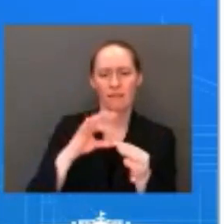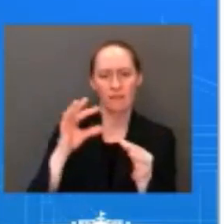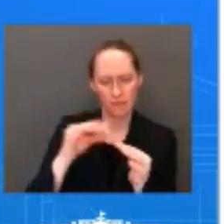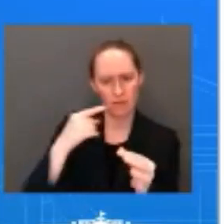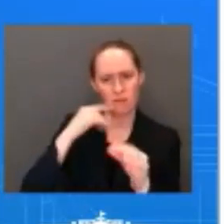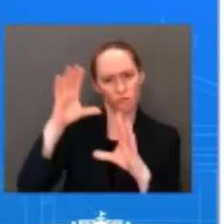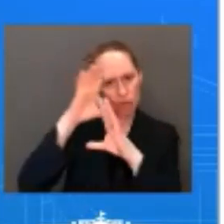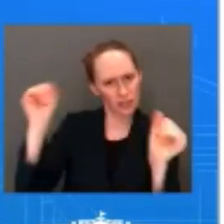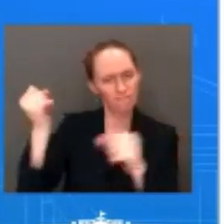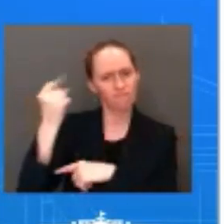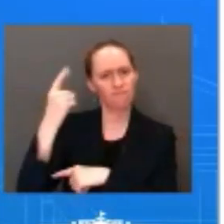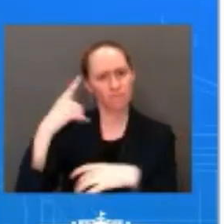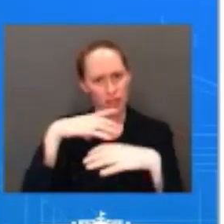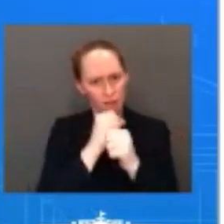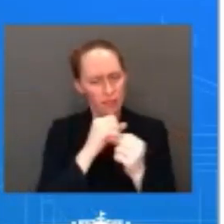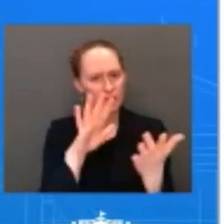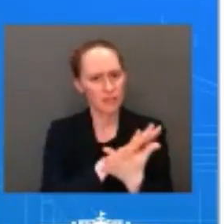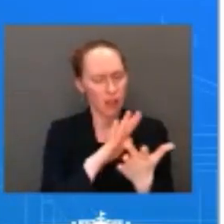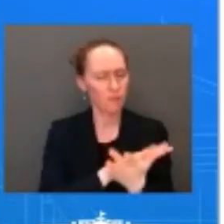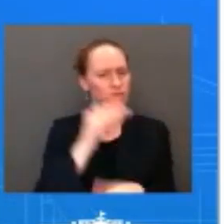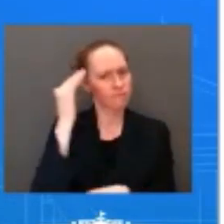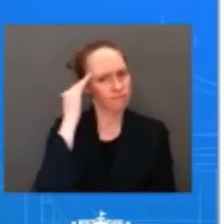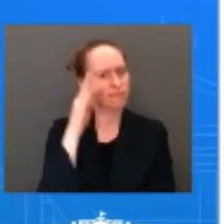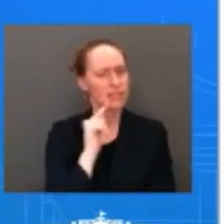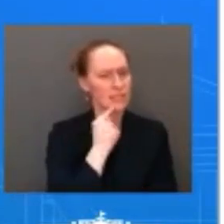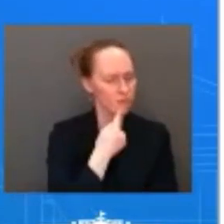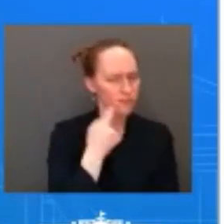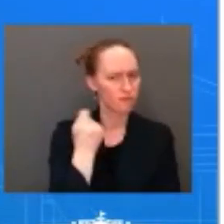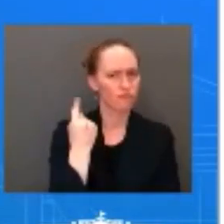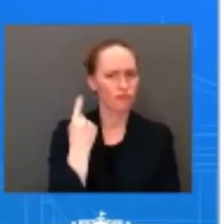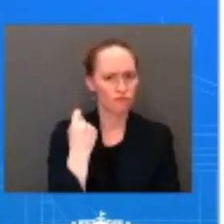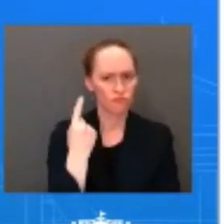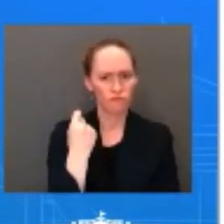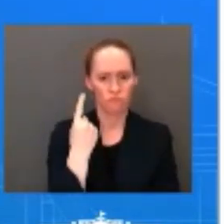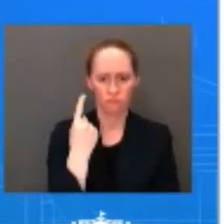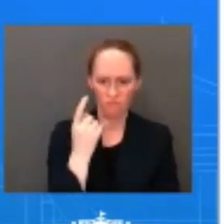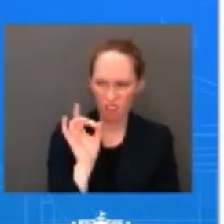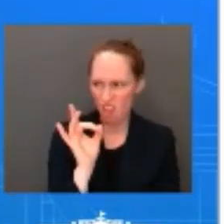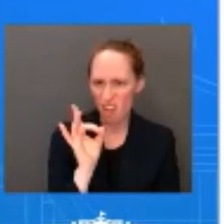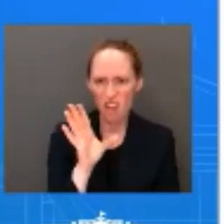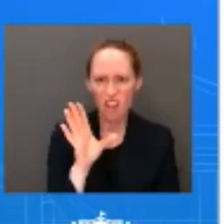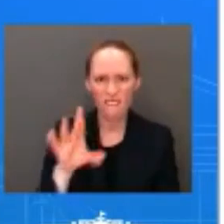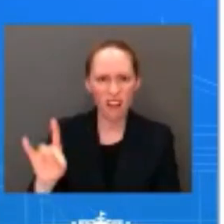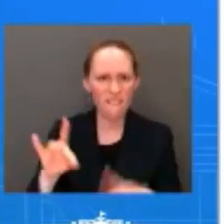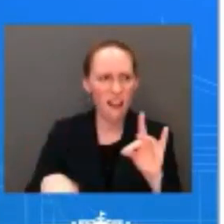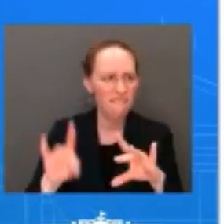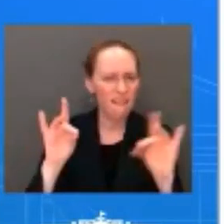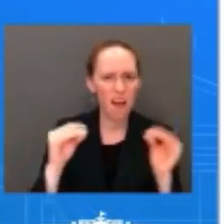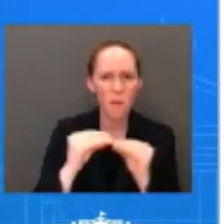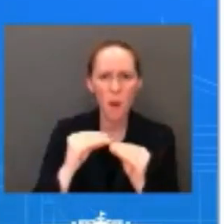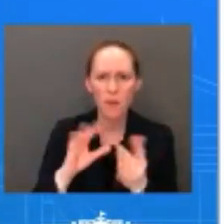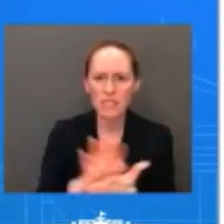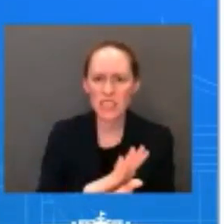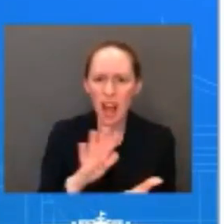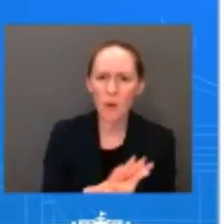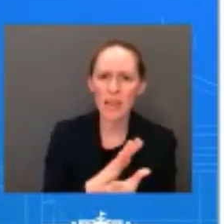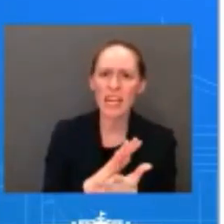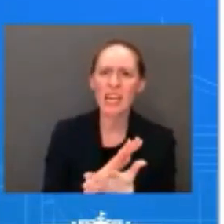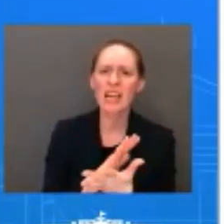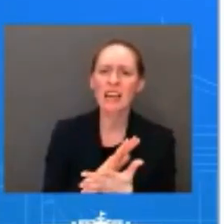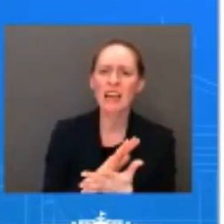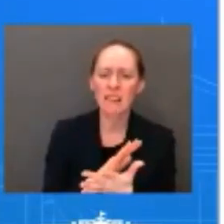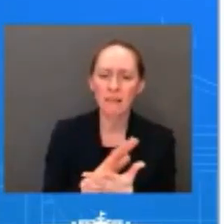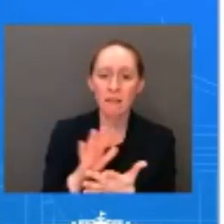yet we continue to learn about more documents being found and discovered at his home, including now some that go back decades to his time in the Senate. So why should the American